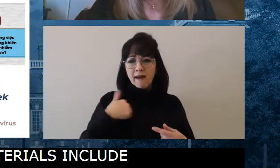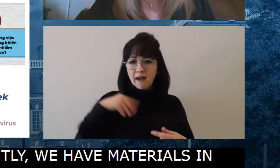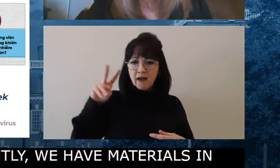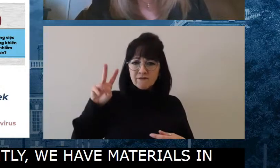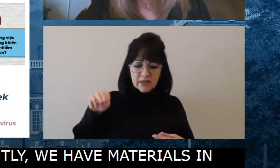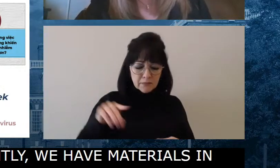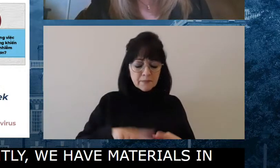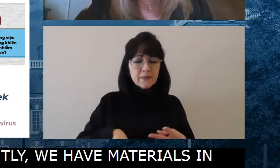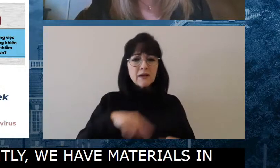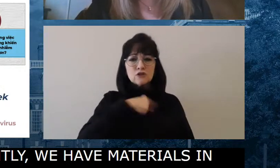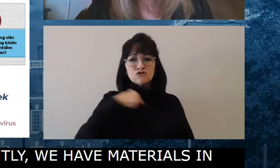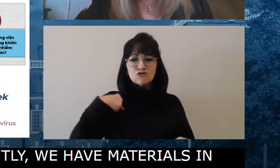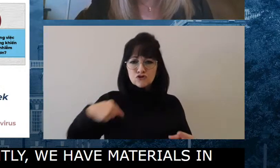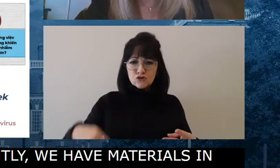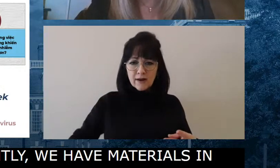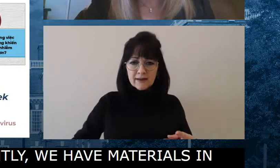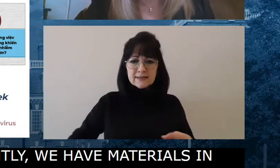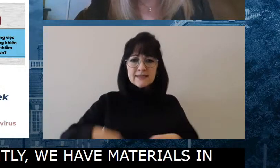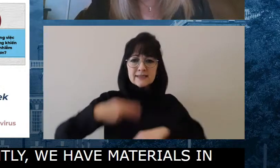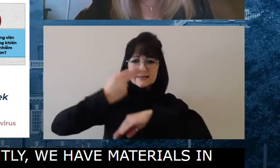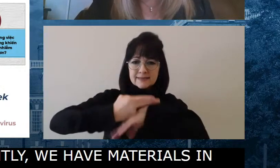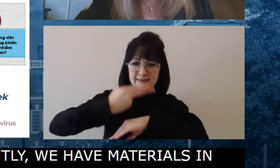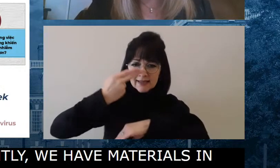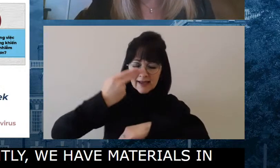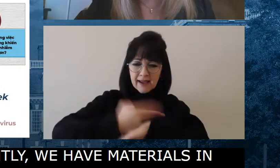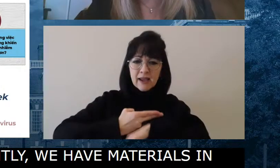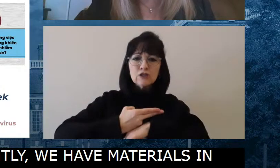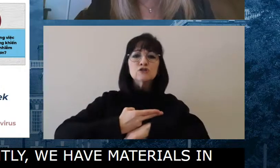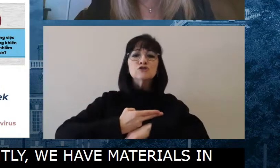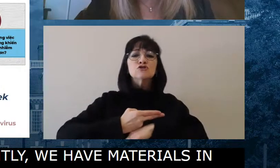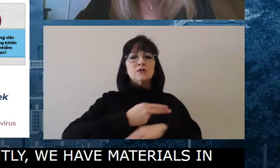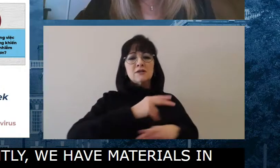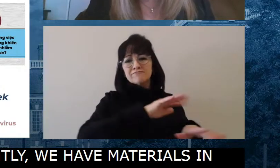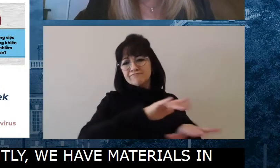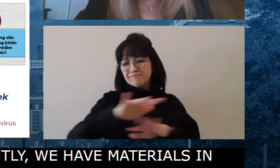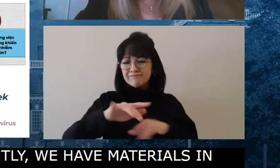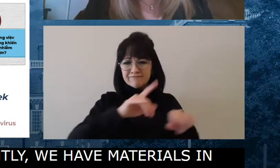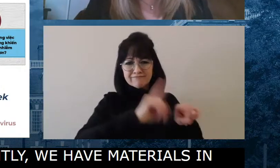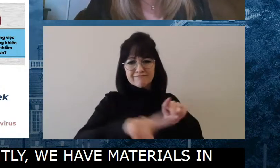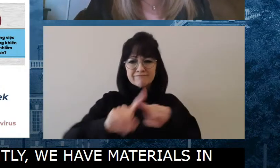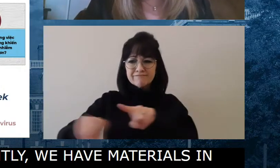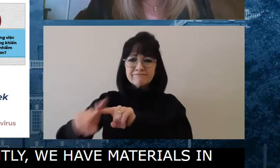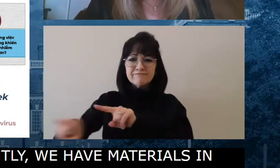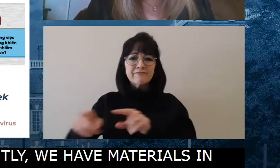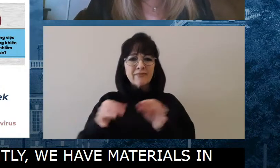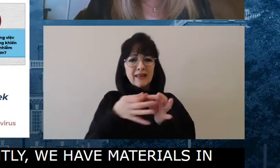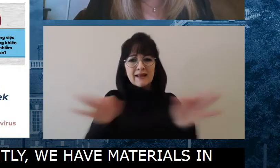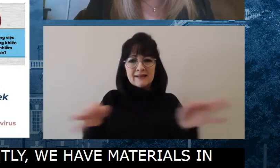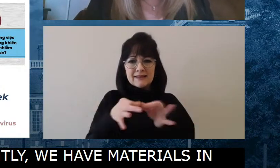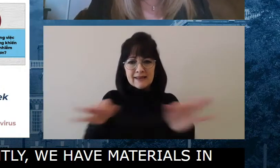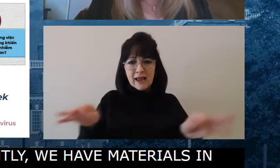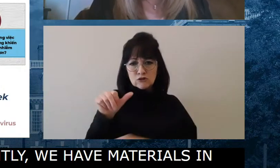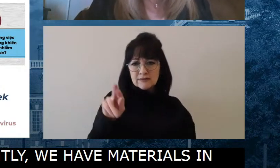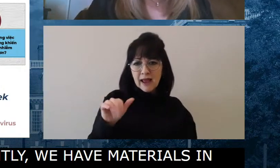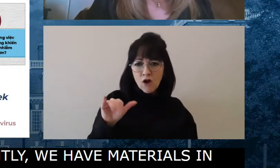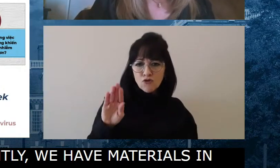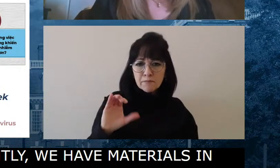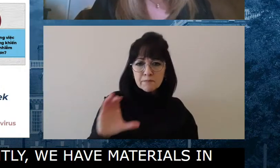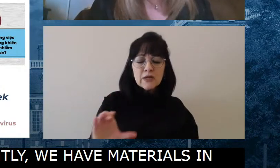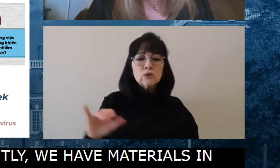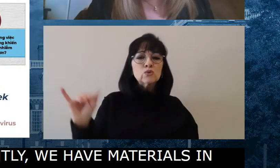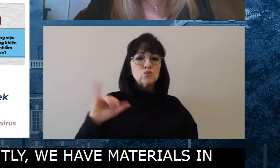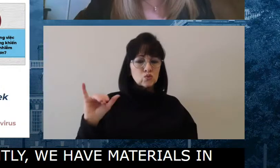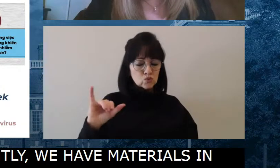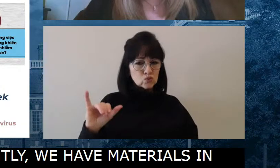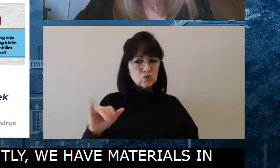for visually impaired. So we really, we hope that our community leaders, community organizations, please